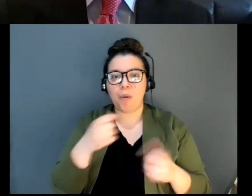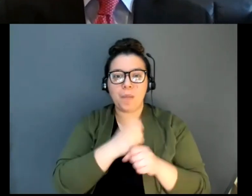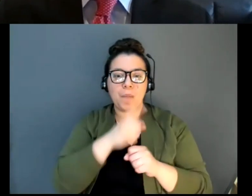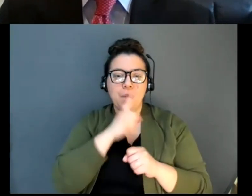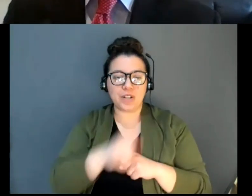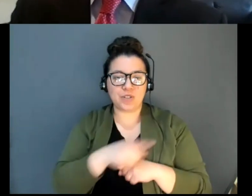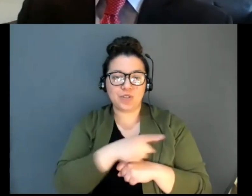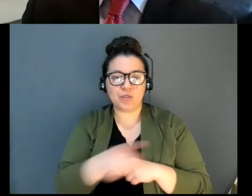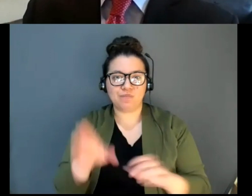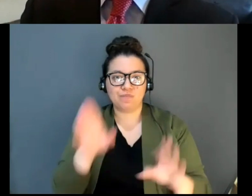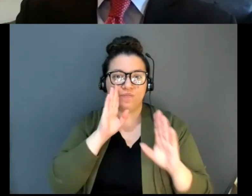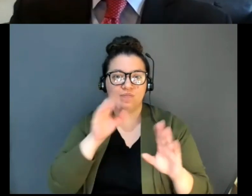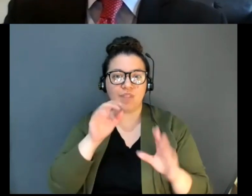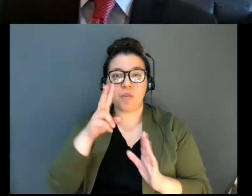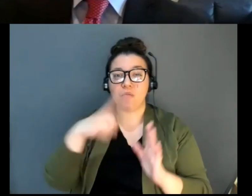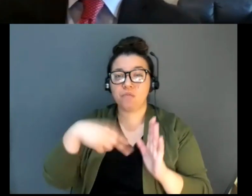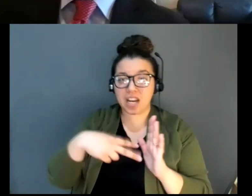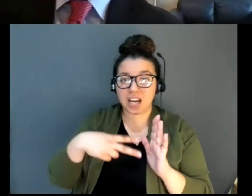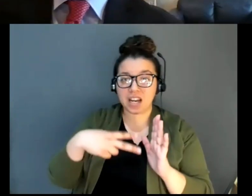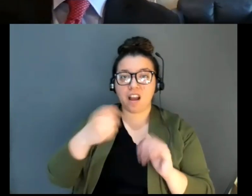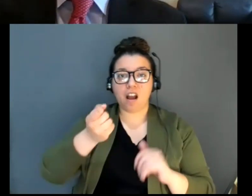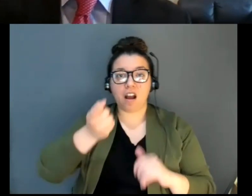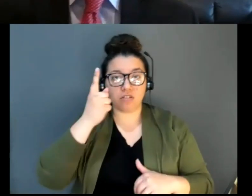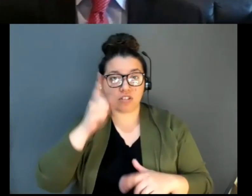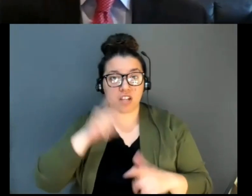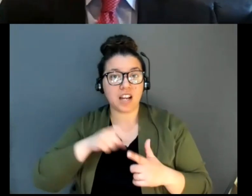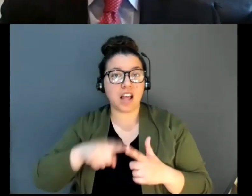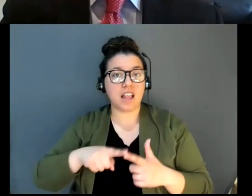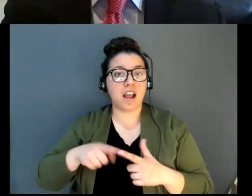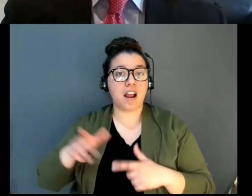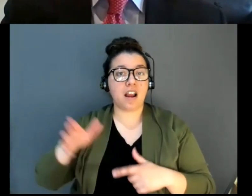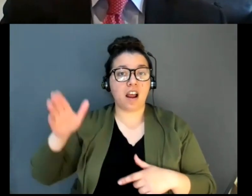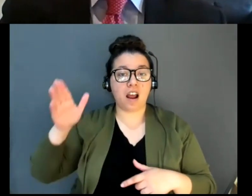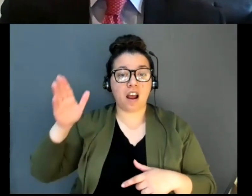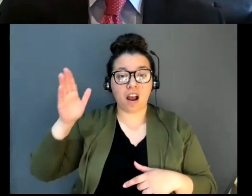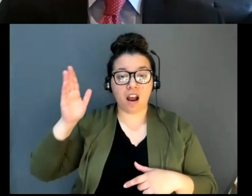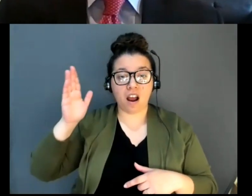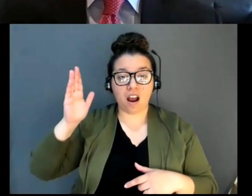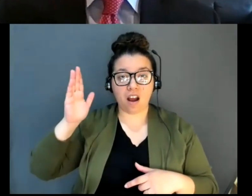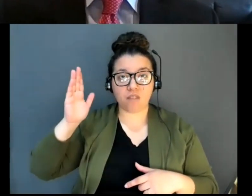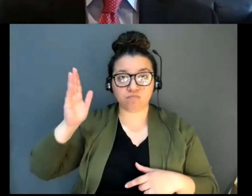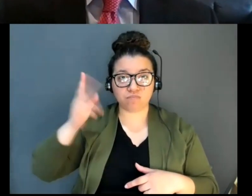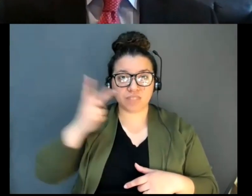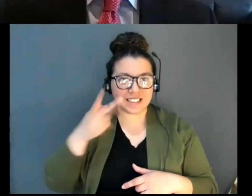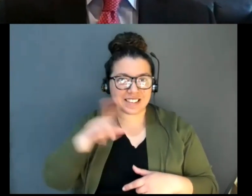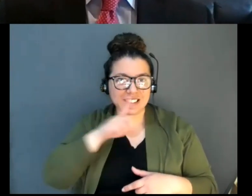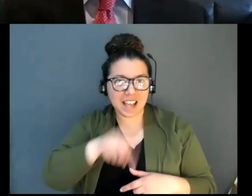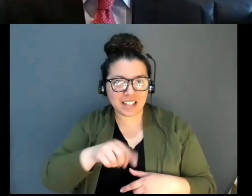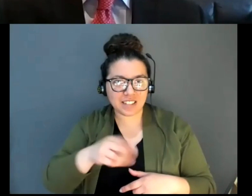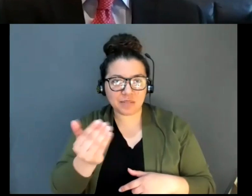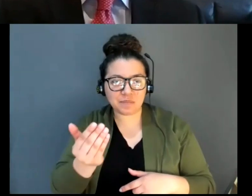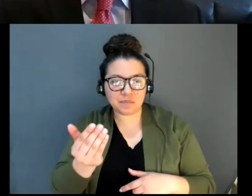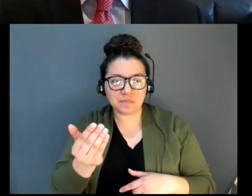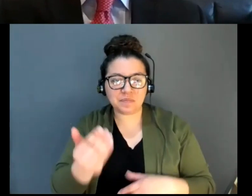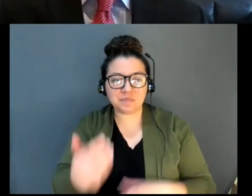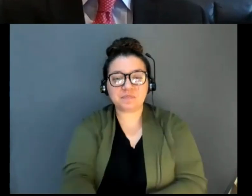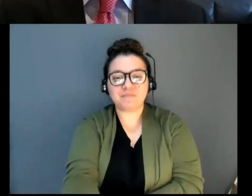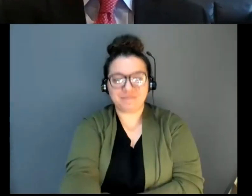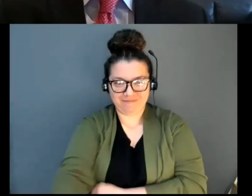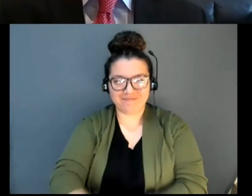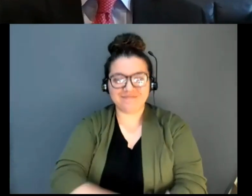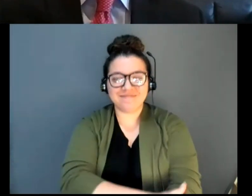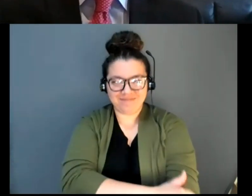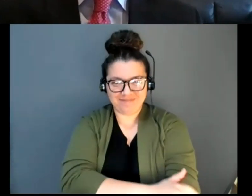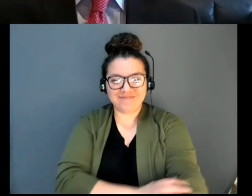Read something, understand it, and then do what? Let's see that answer and we'll keep going. One thing I'd like to